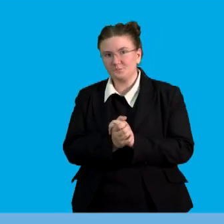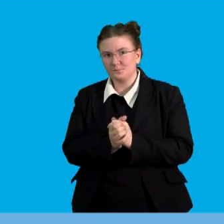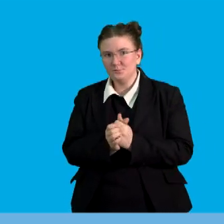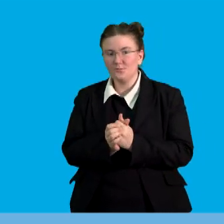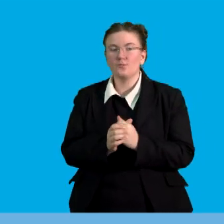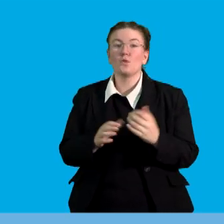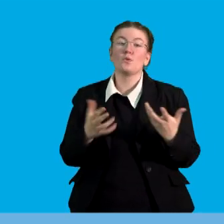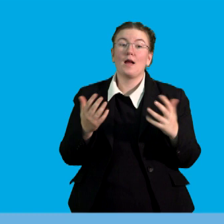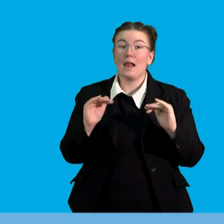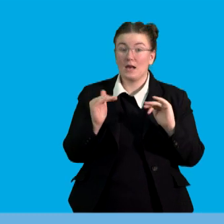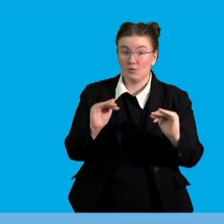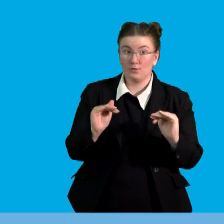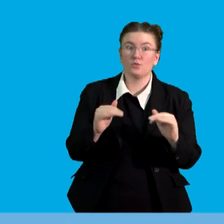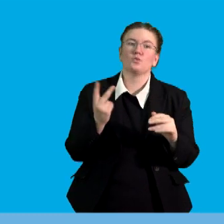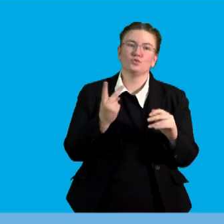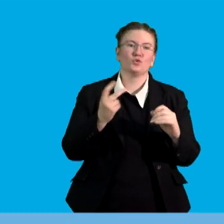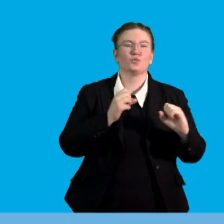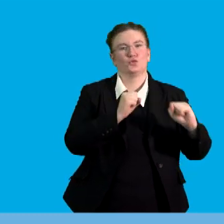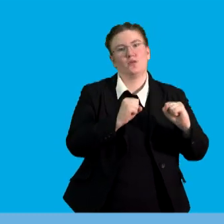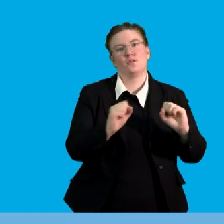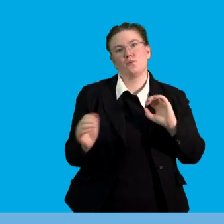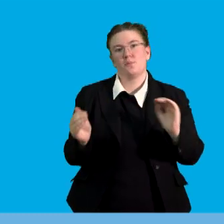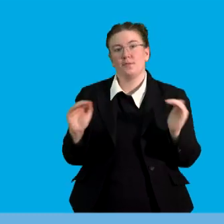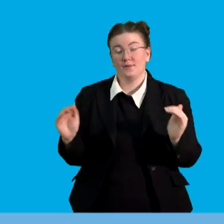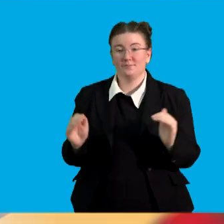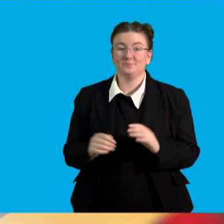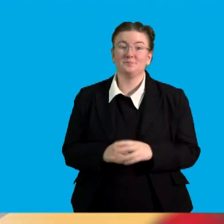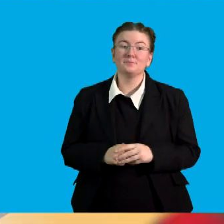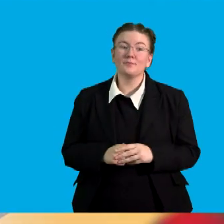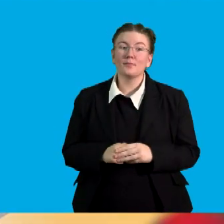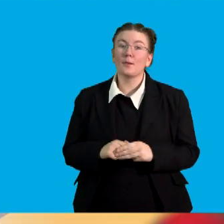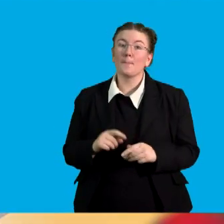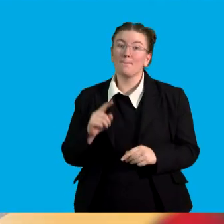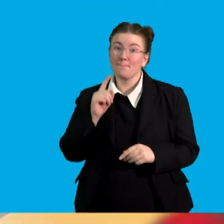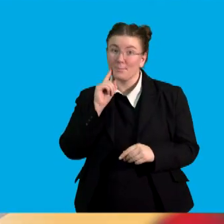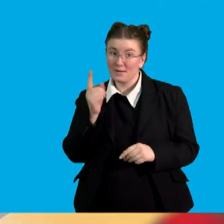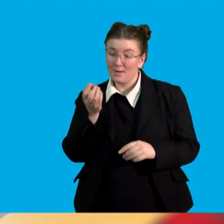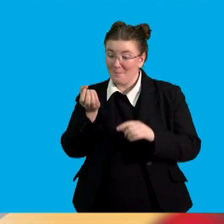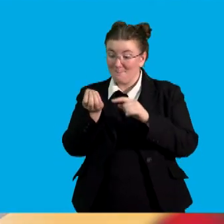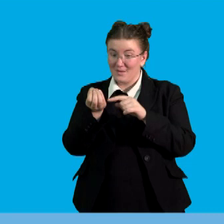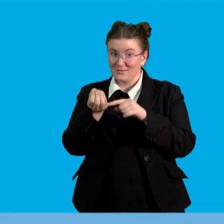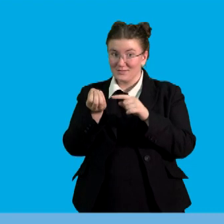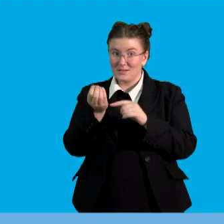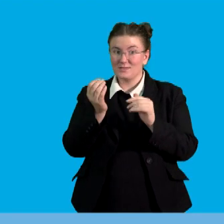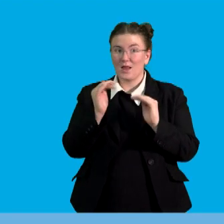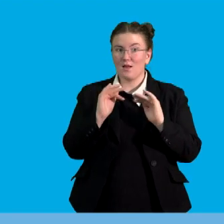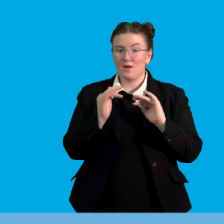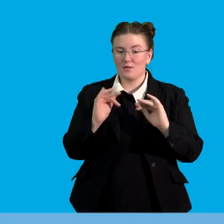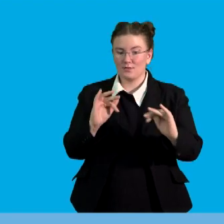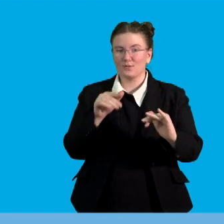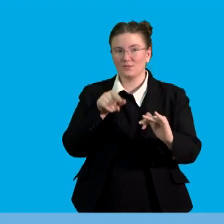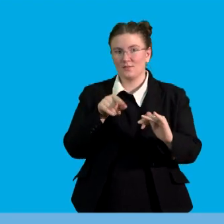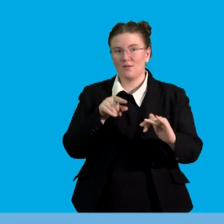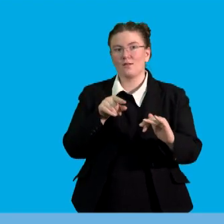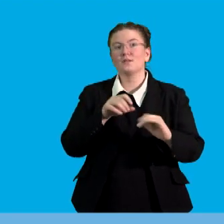a liquid particle or in a liquid state and also in a solid state. However, the particles that are in a liquid